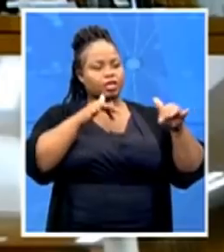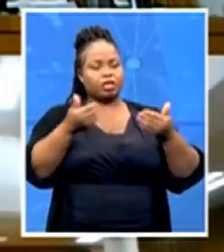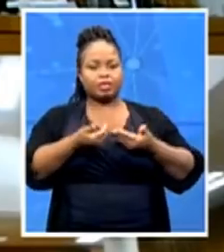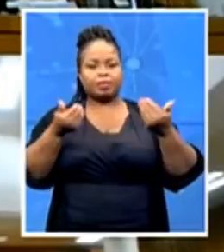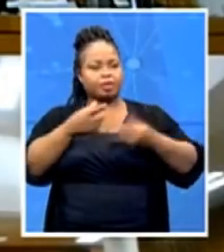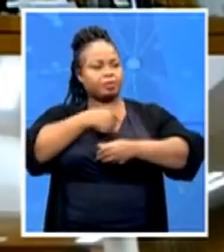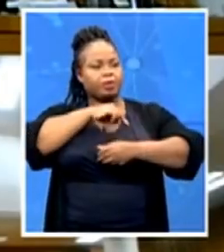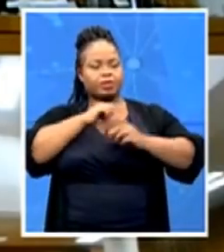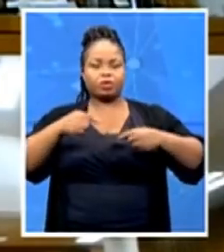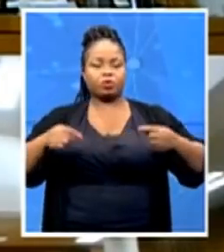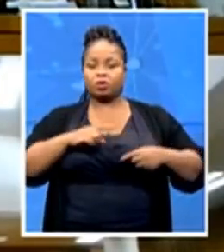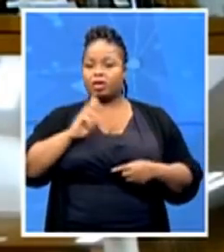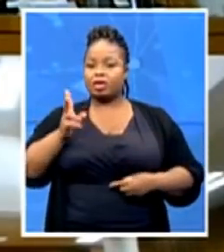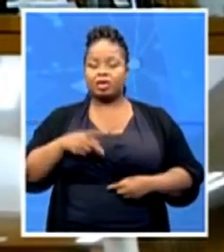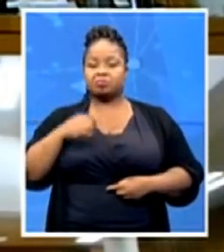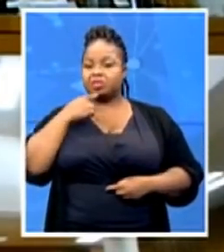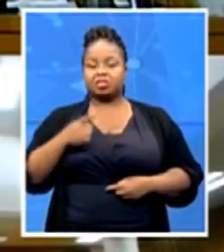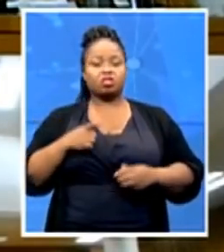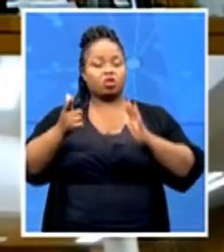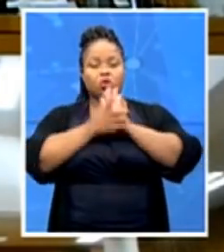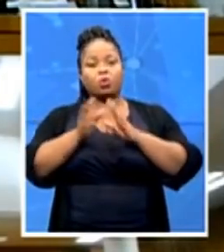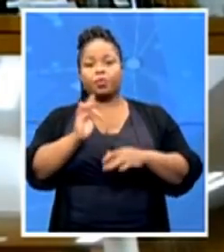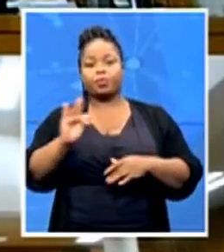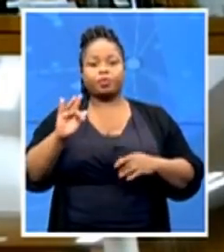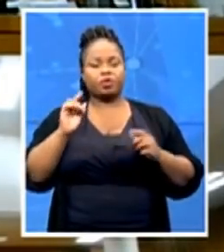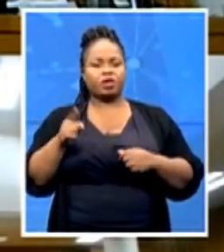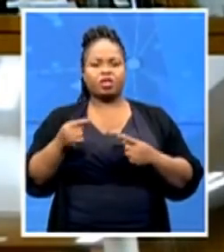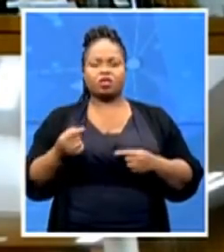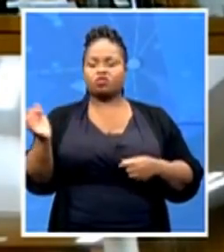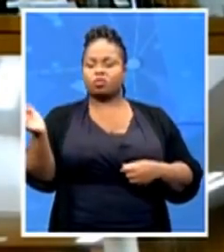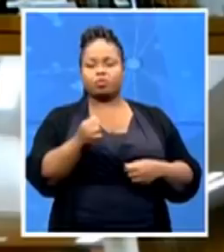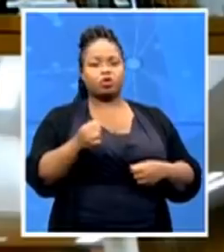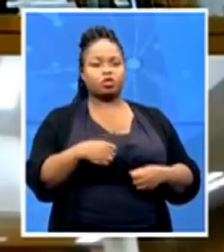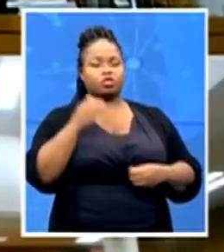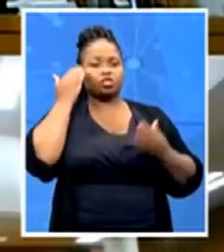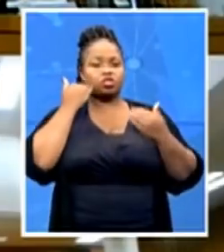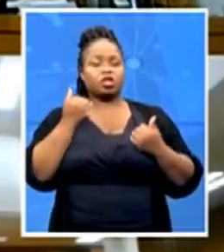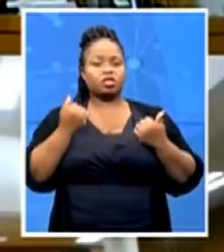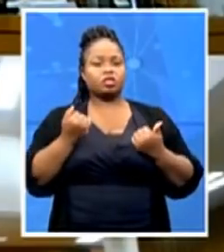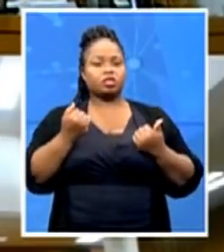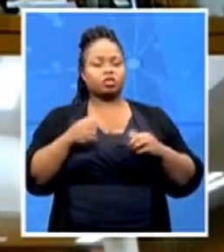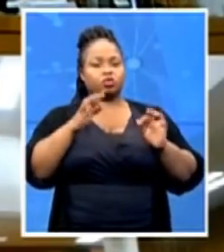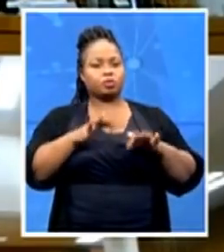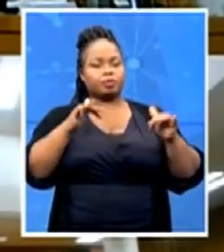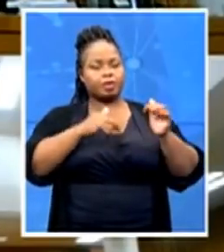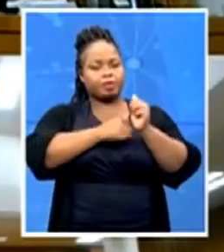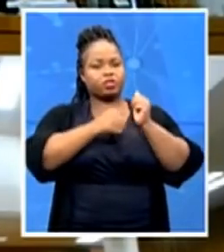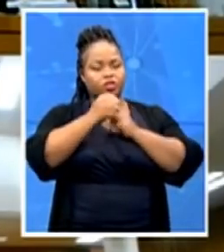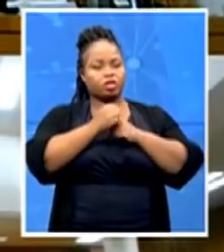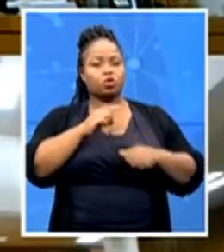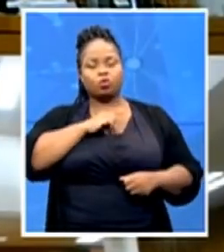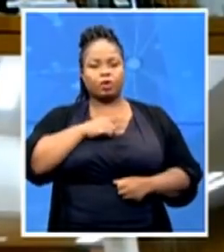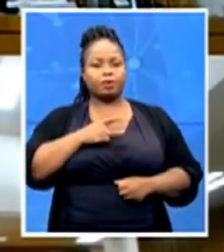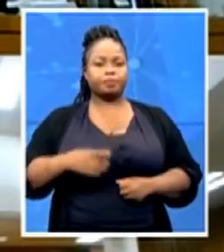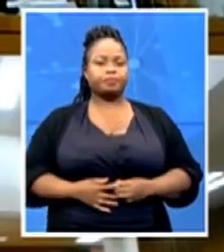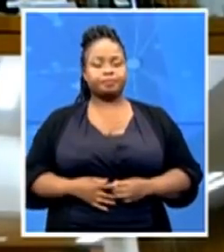authorizes the Speaker to appoint judges to parliamentary structures. It's convenient to deal with the first of those. I apologize. We deal with them in our